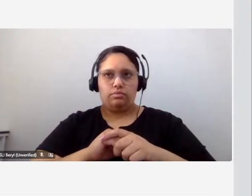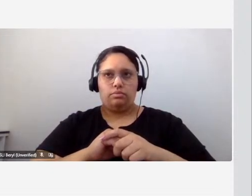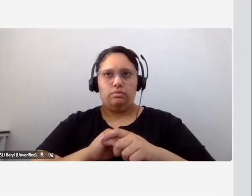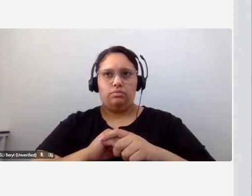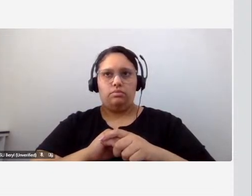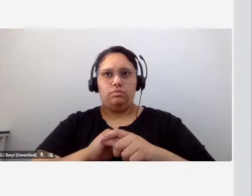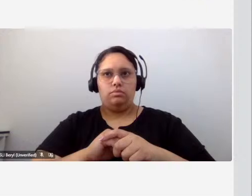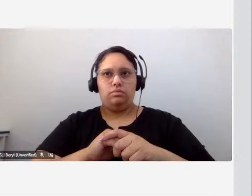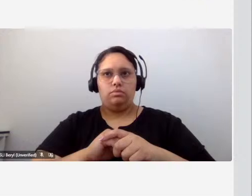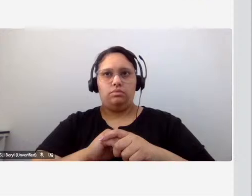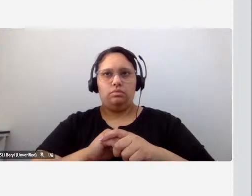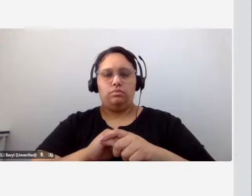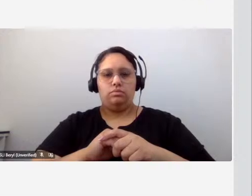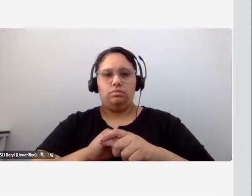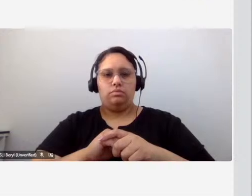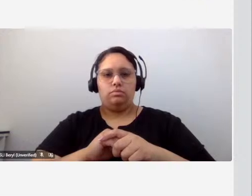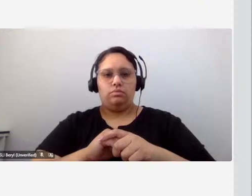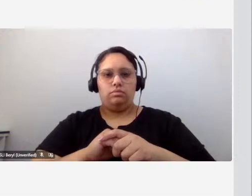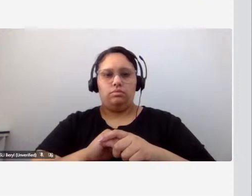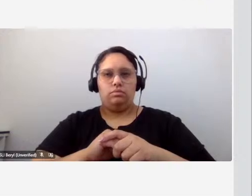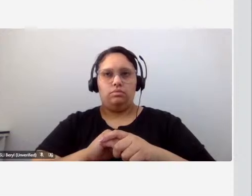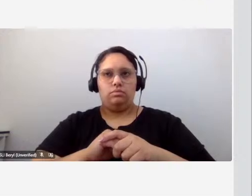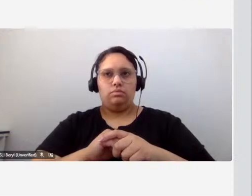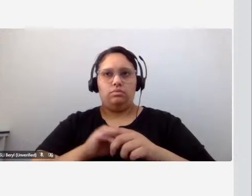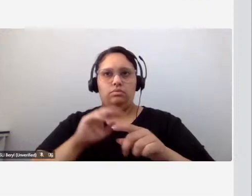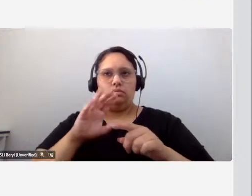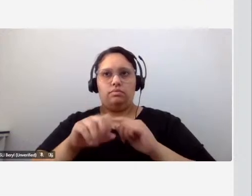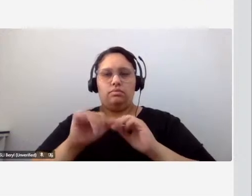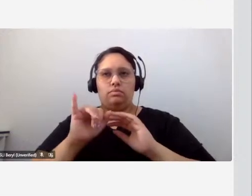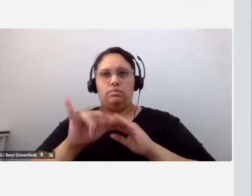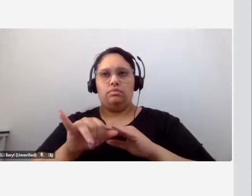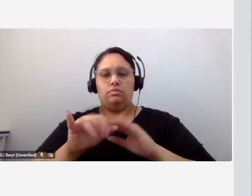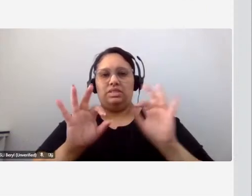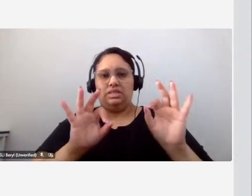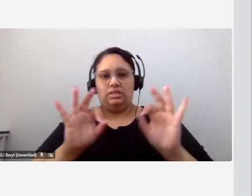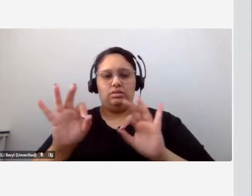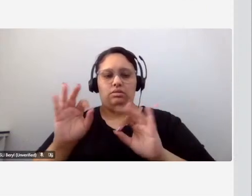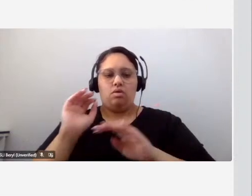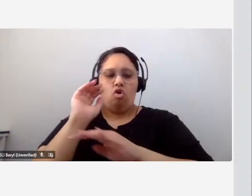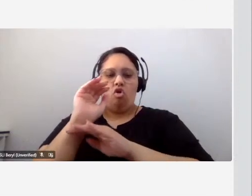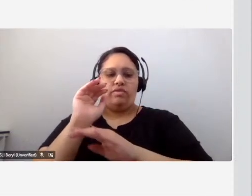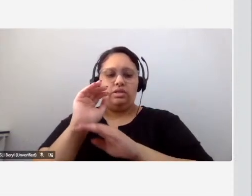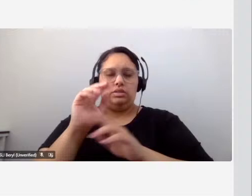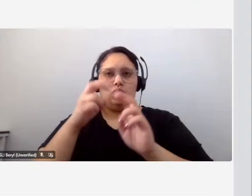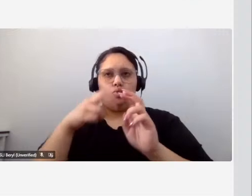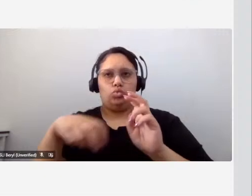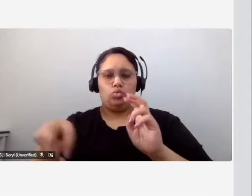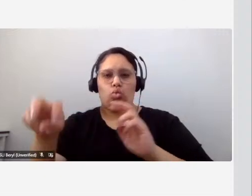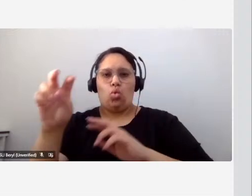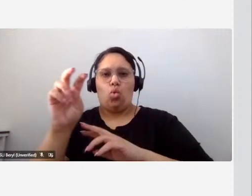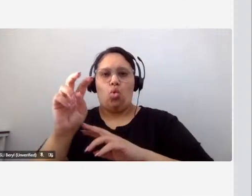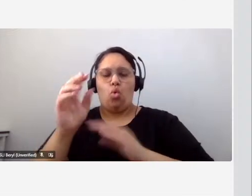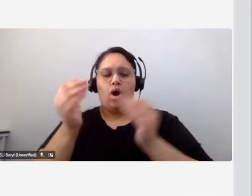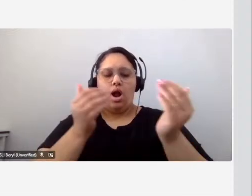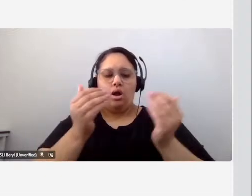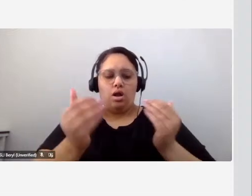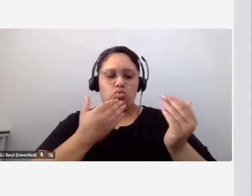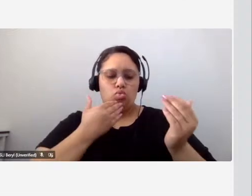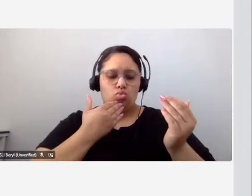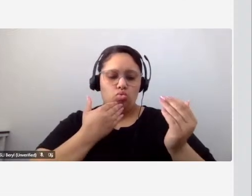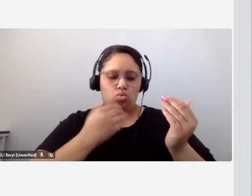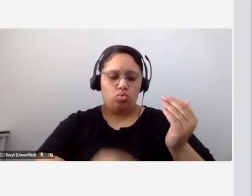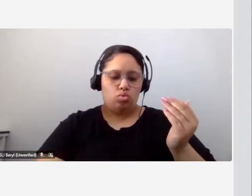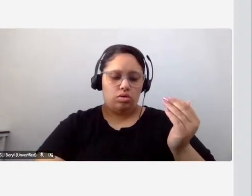You will find that these overseas tours are organized